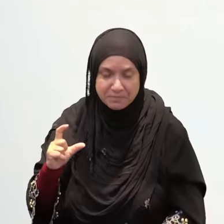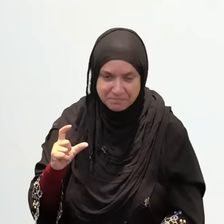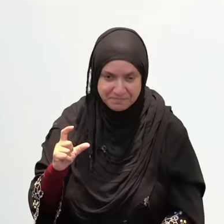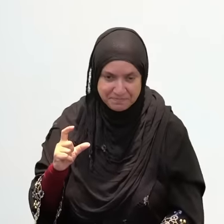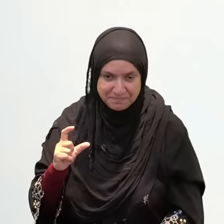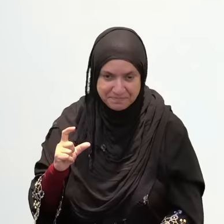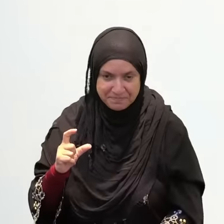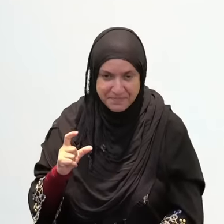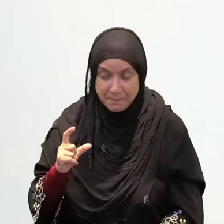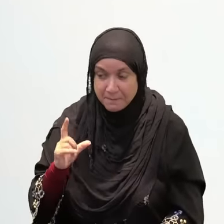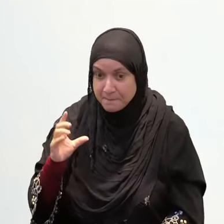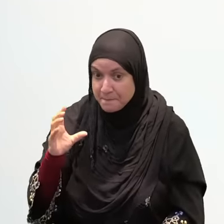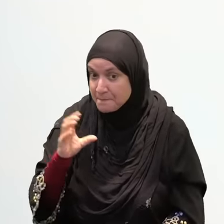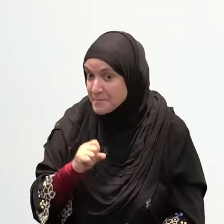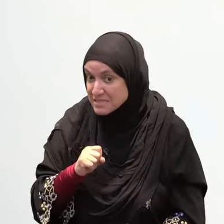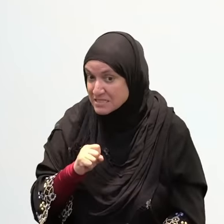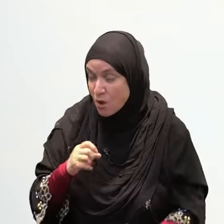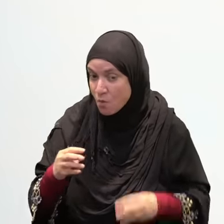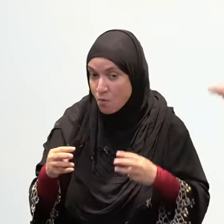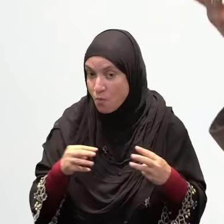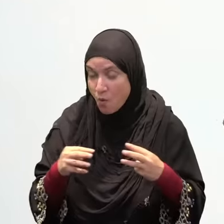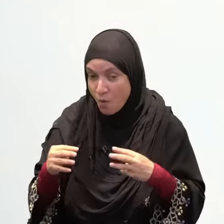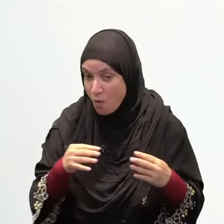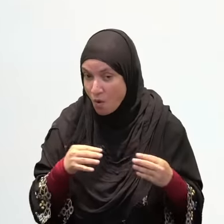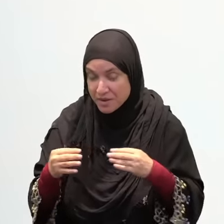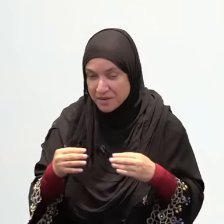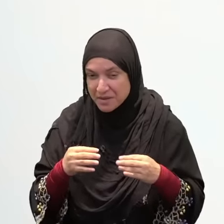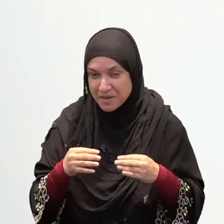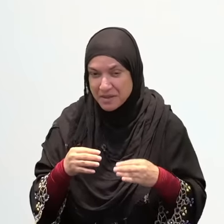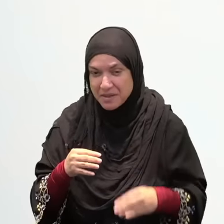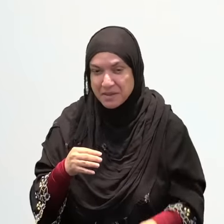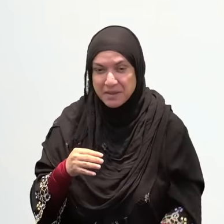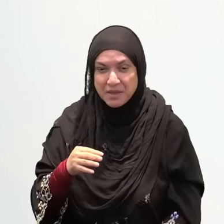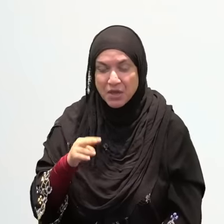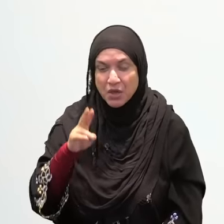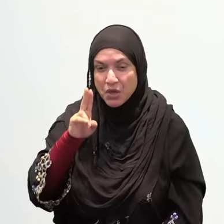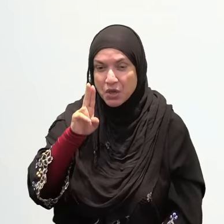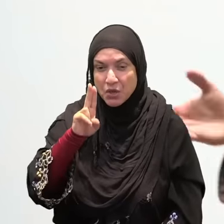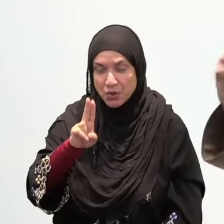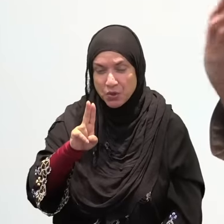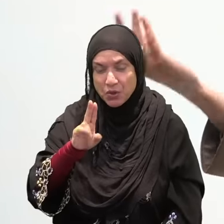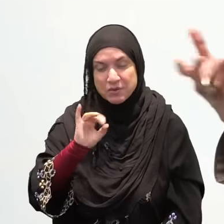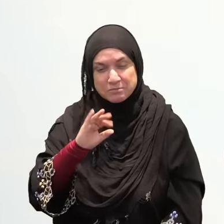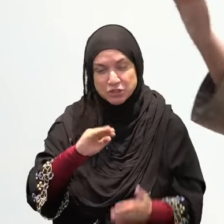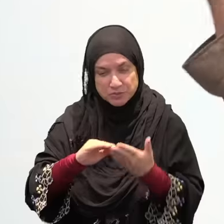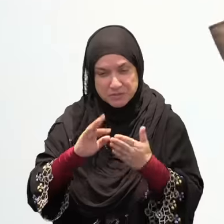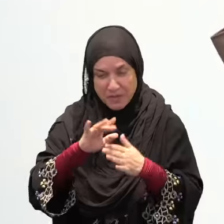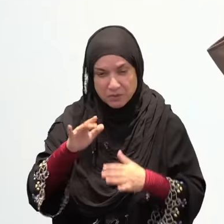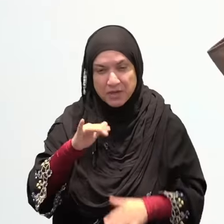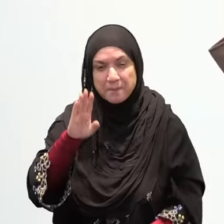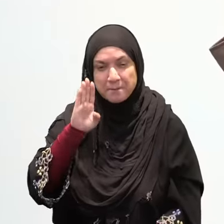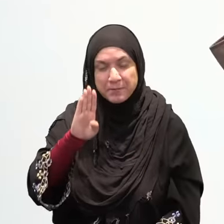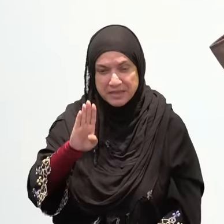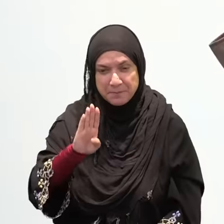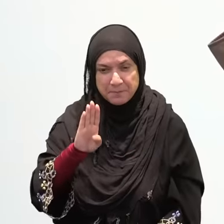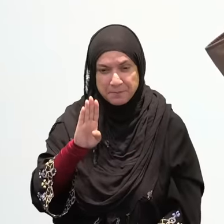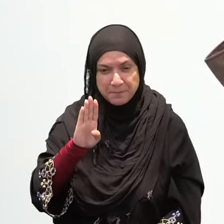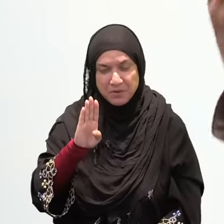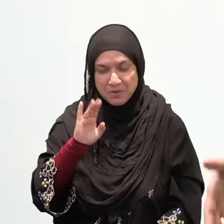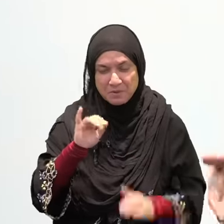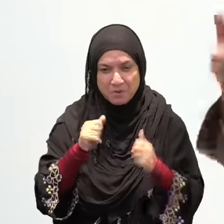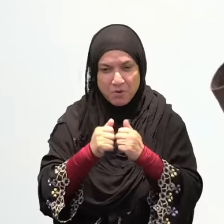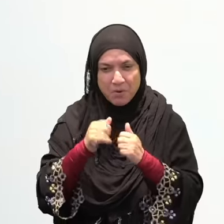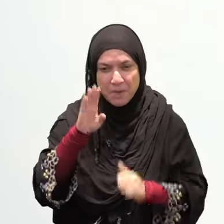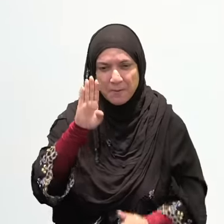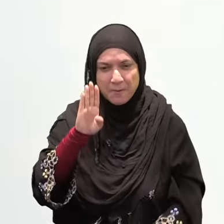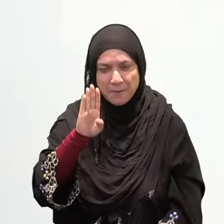Badr? He said, yeah. He said, Allahu Akbar. In frustration. How do you people support this man? And